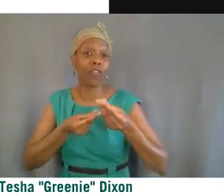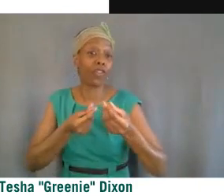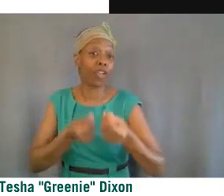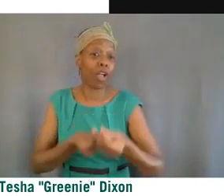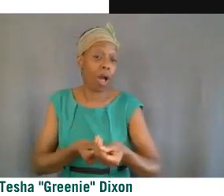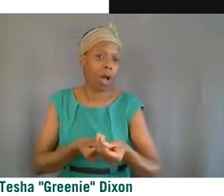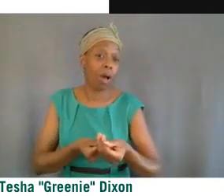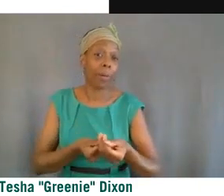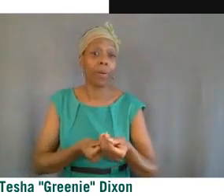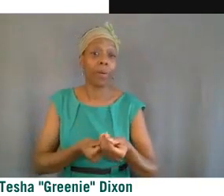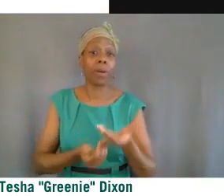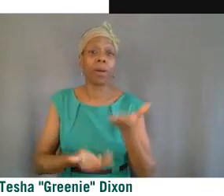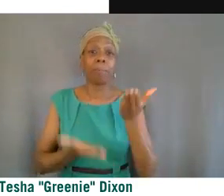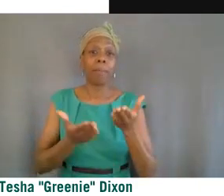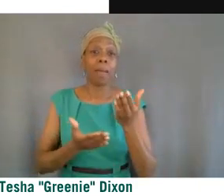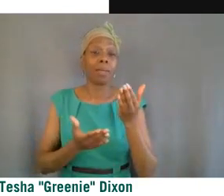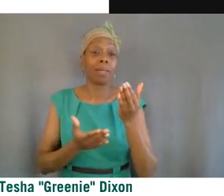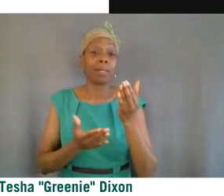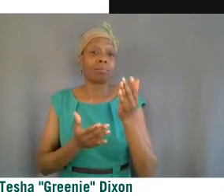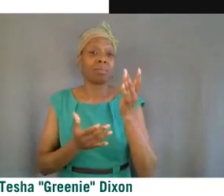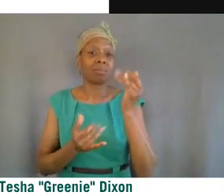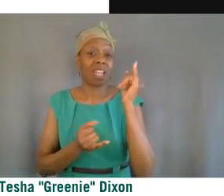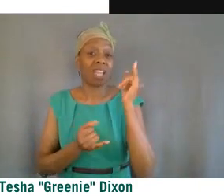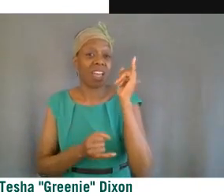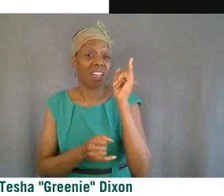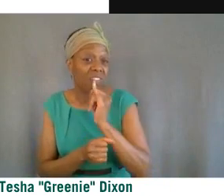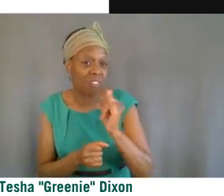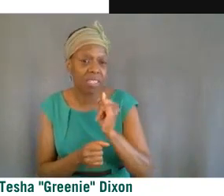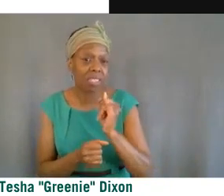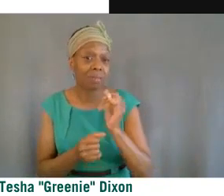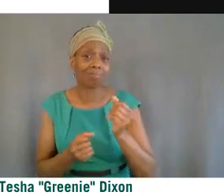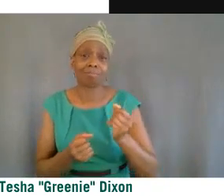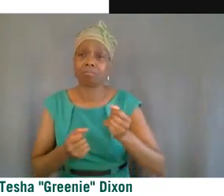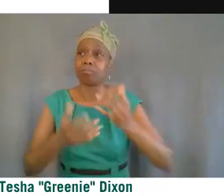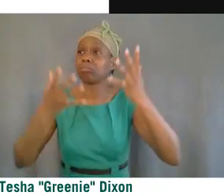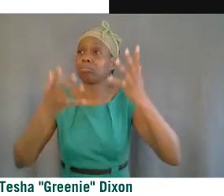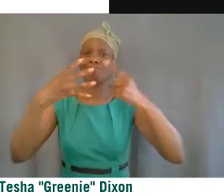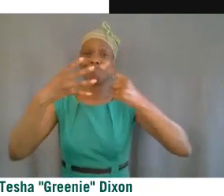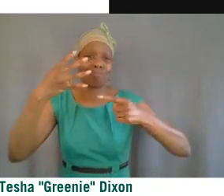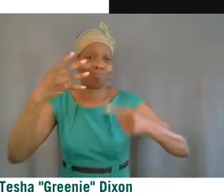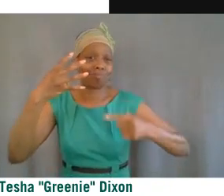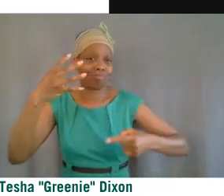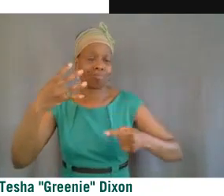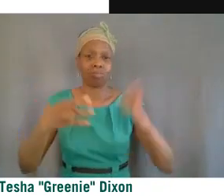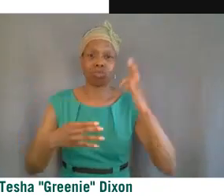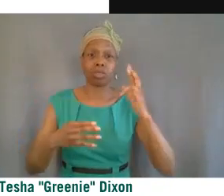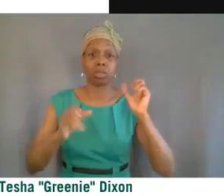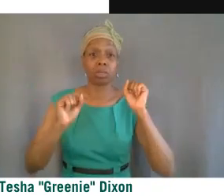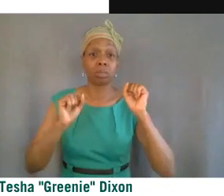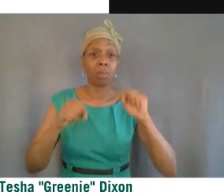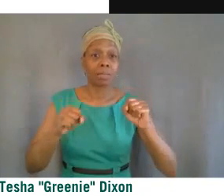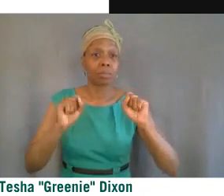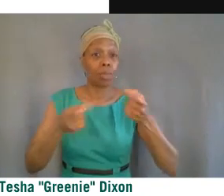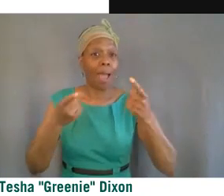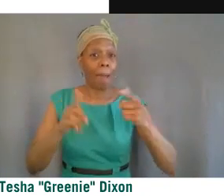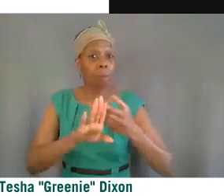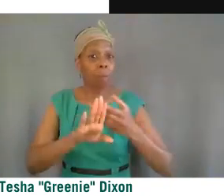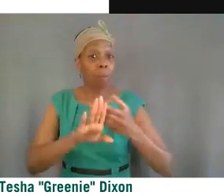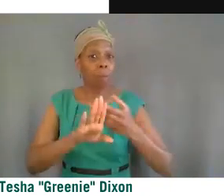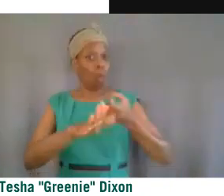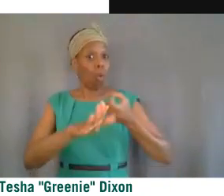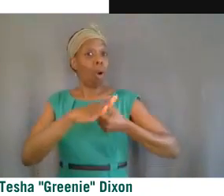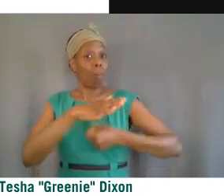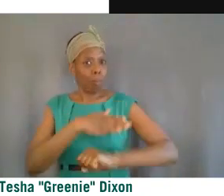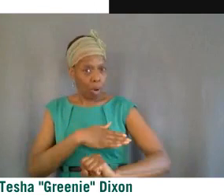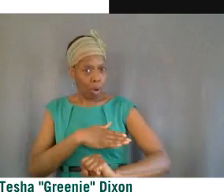be infectious, lots of reasons. And all these things could happen before birth, actually. And then there are things that can